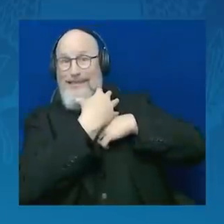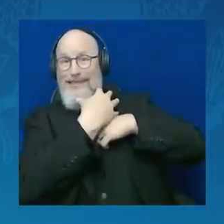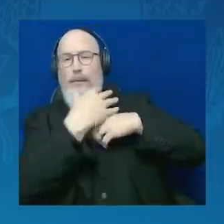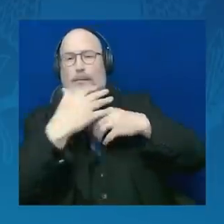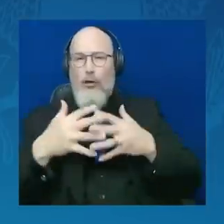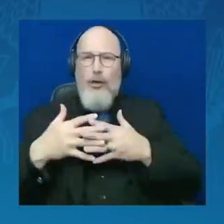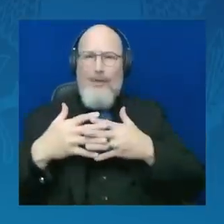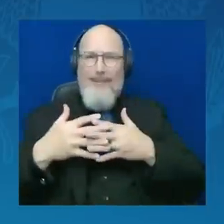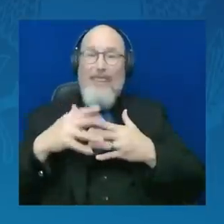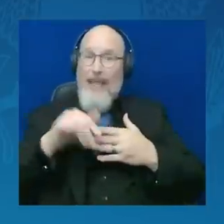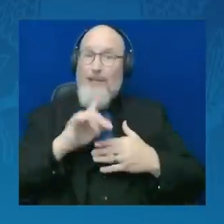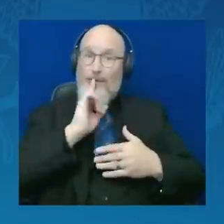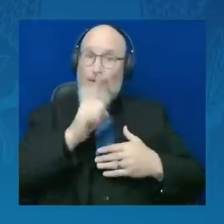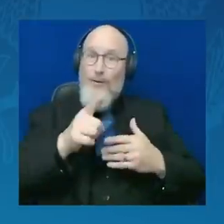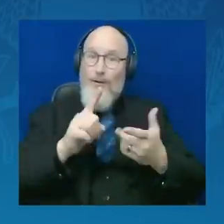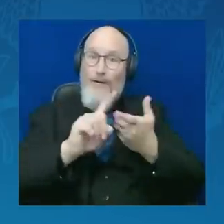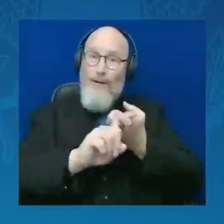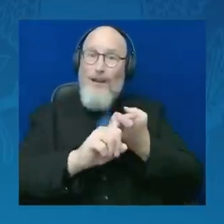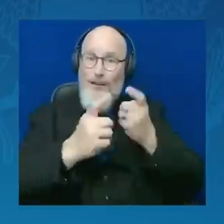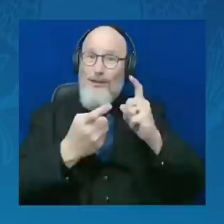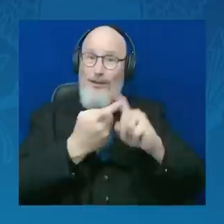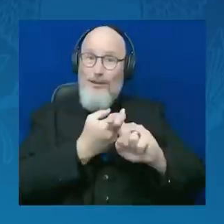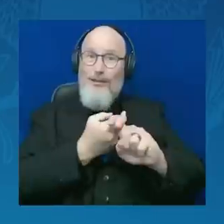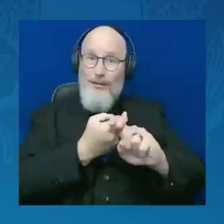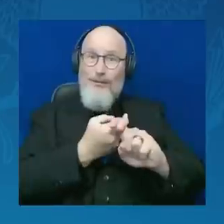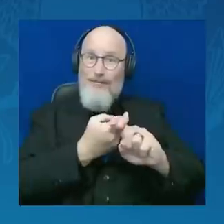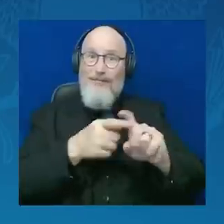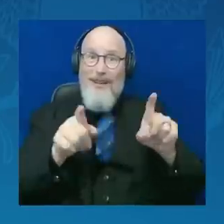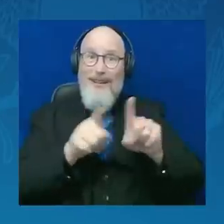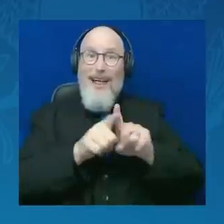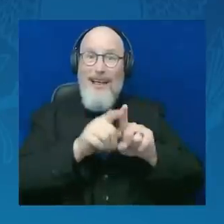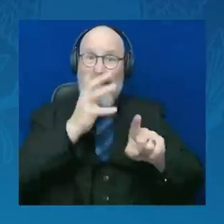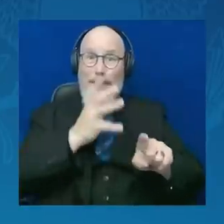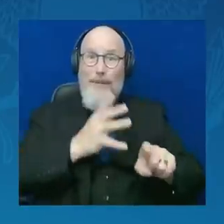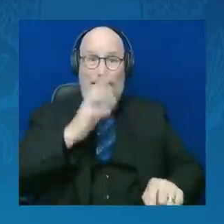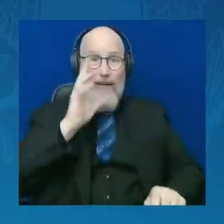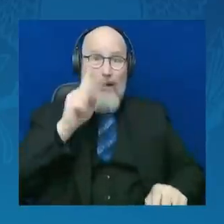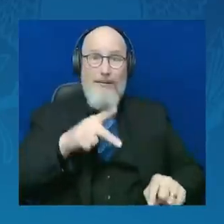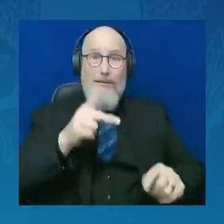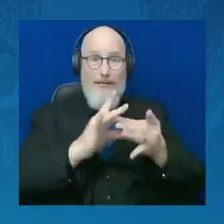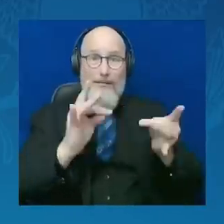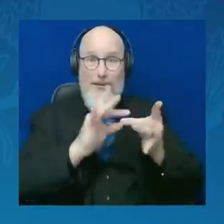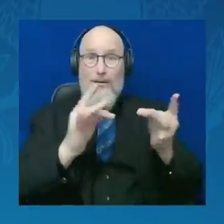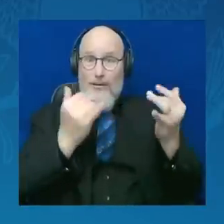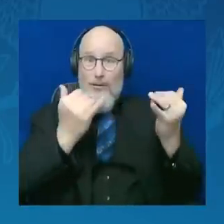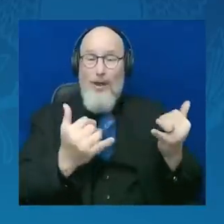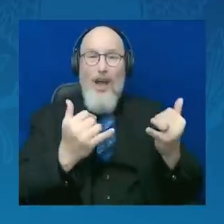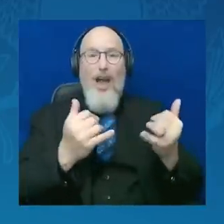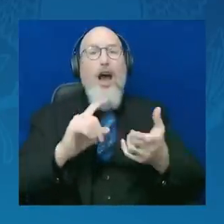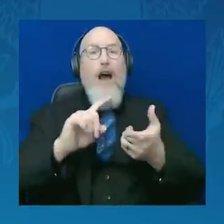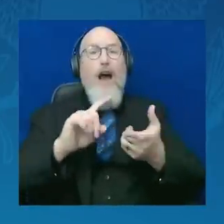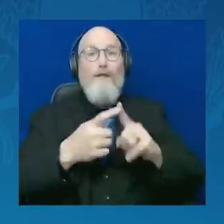As Madam Vice President remarked today, a friend in need is a friend indeed.